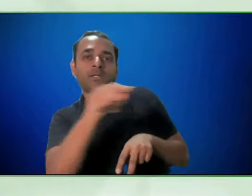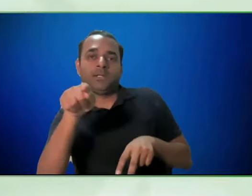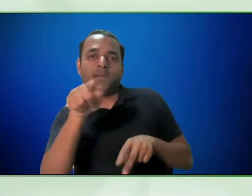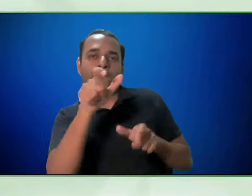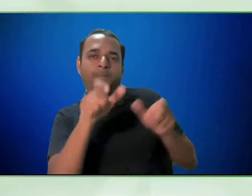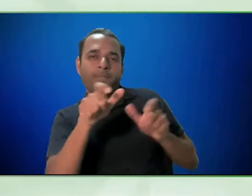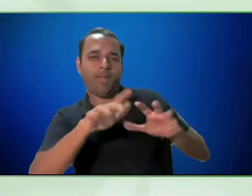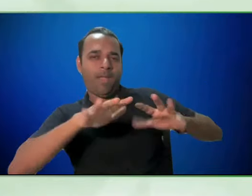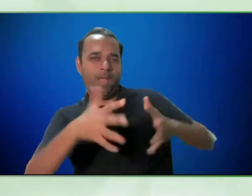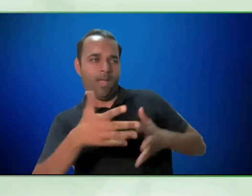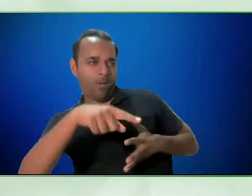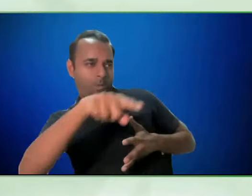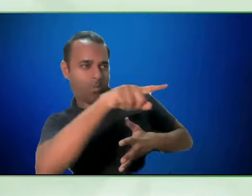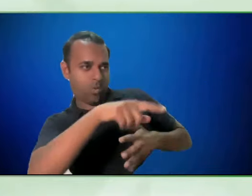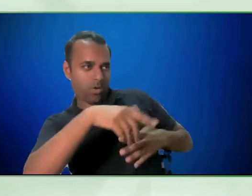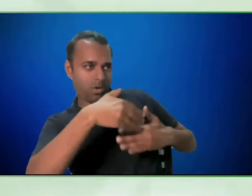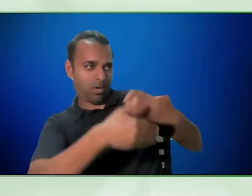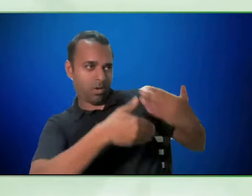benefits